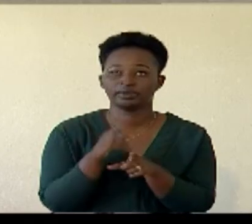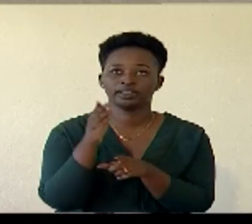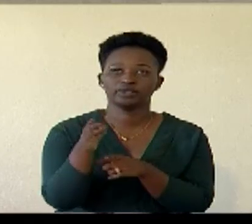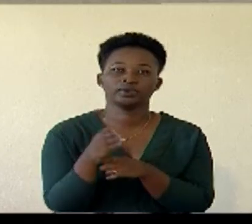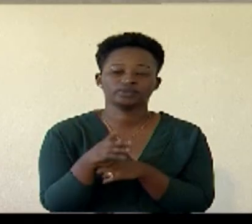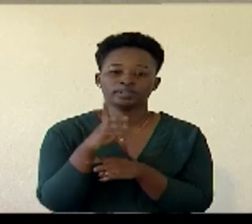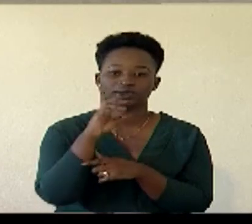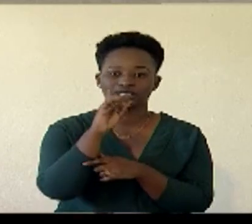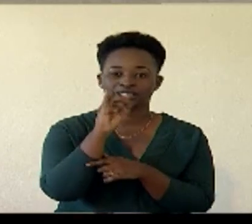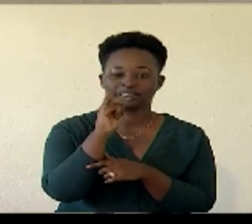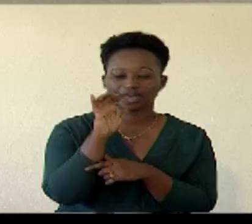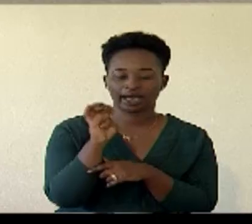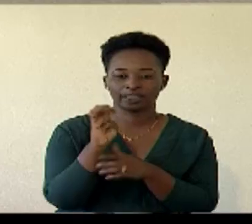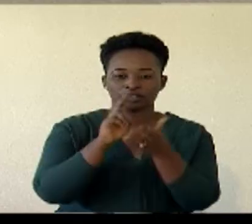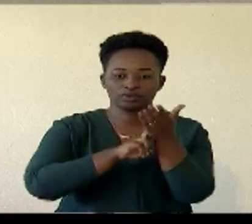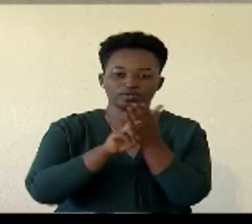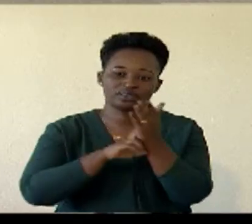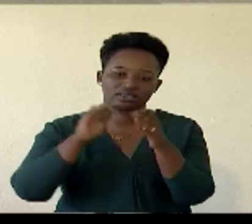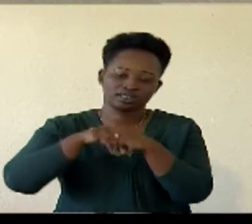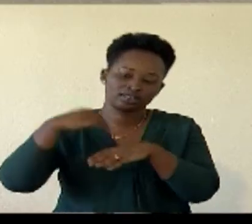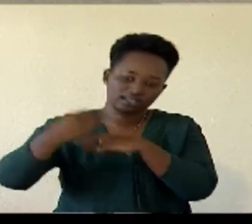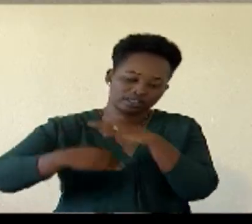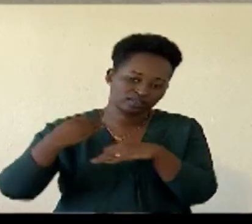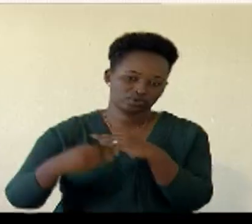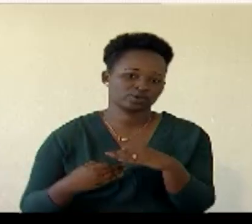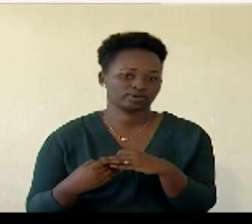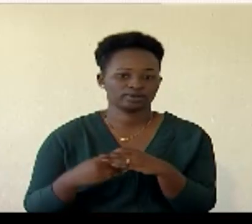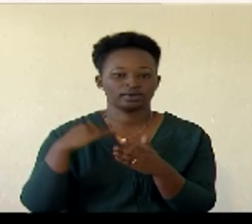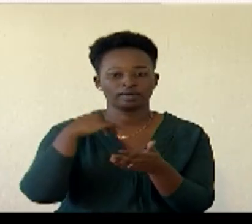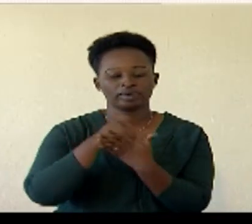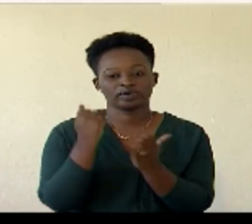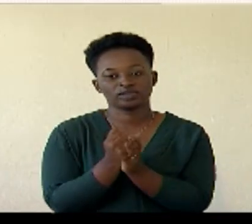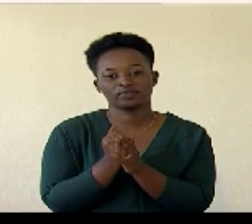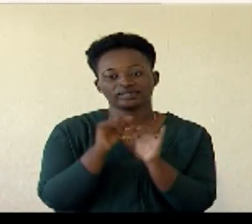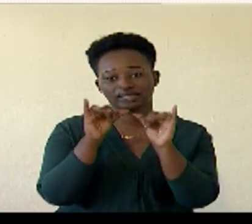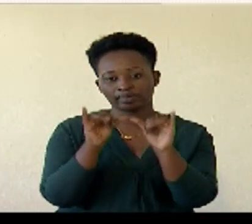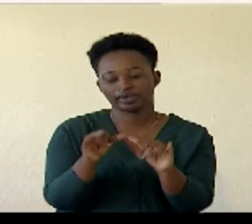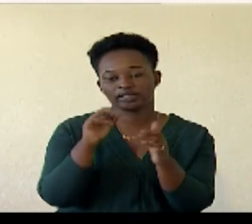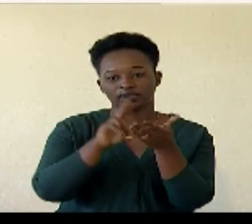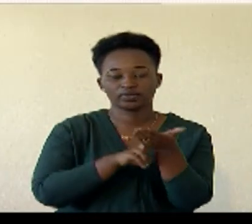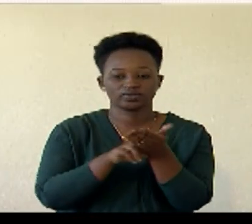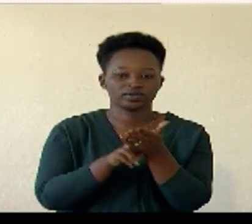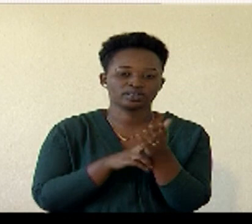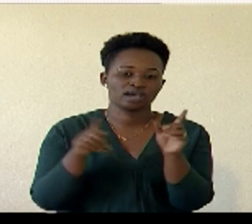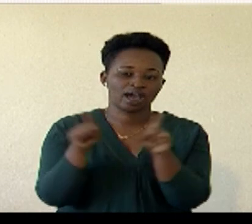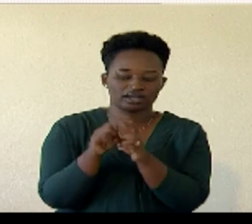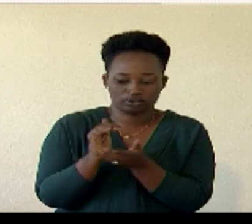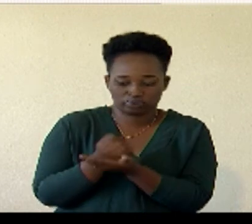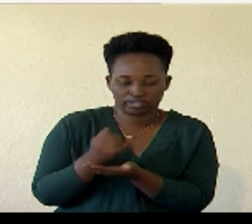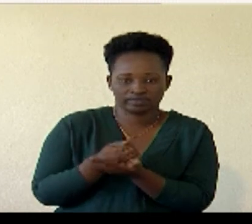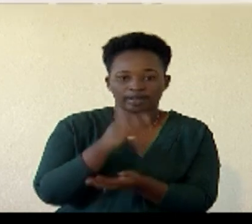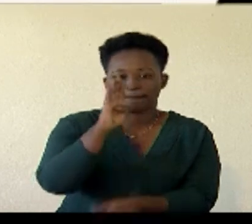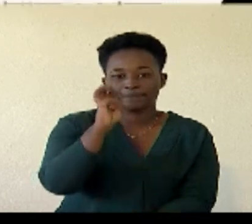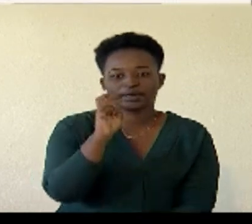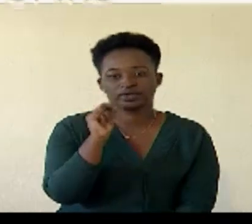a dye that is also used in industry. Because of the stability, used as a preservative, benzoic